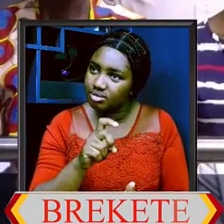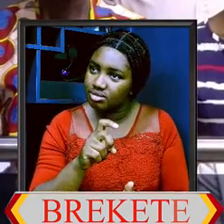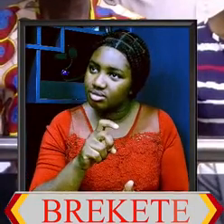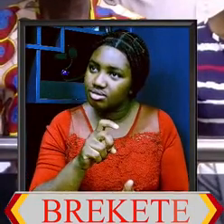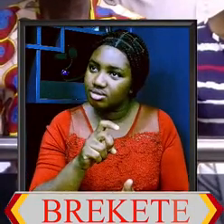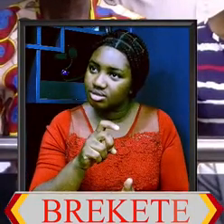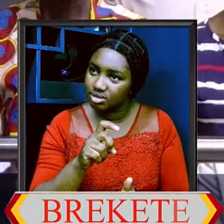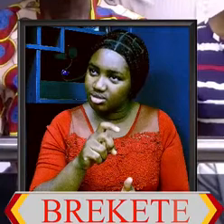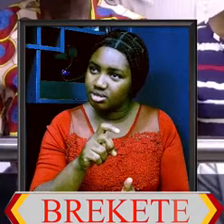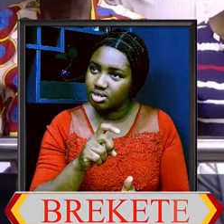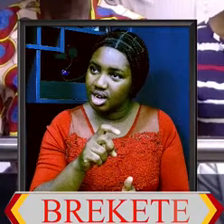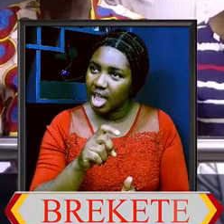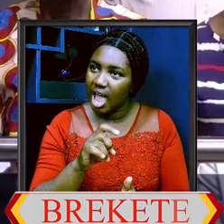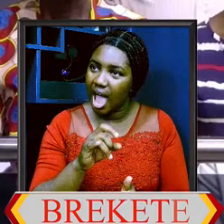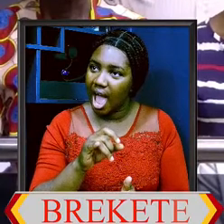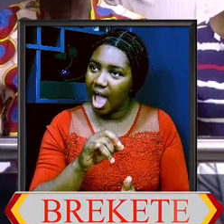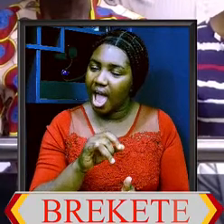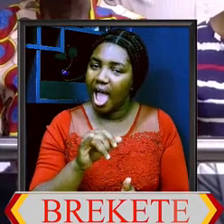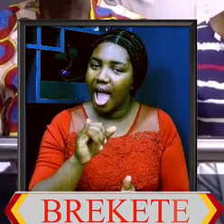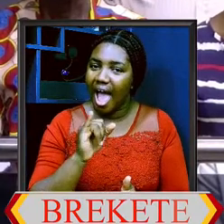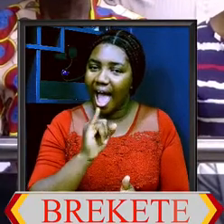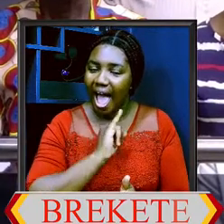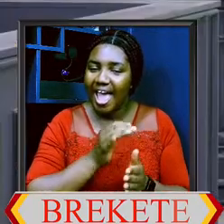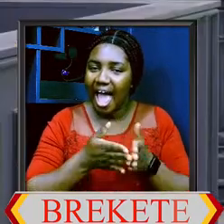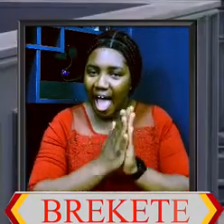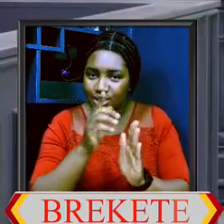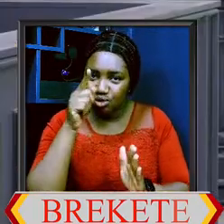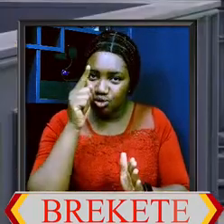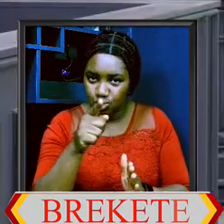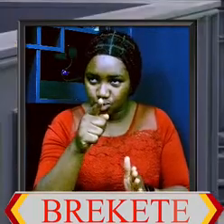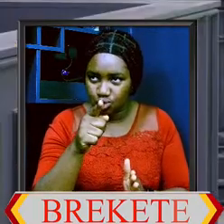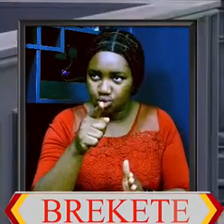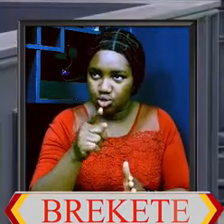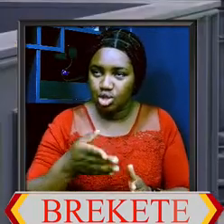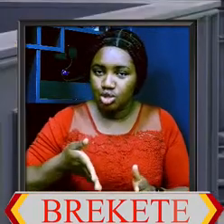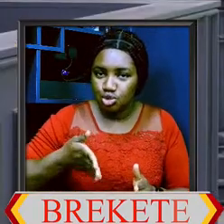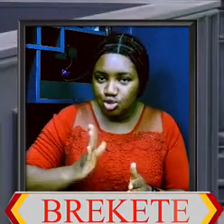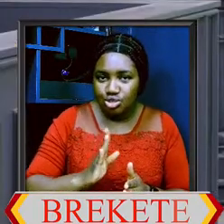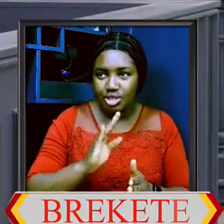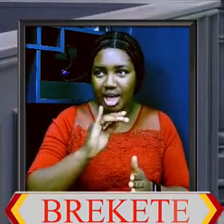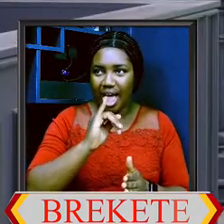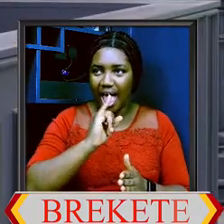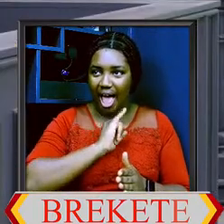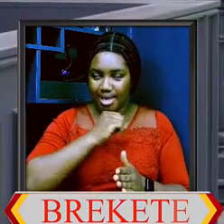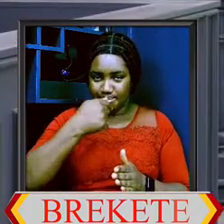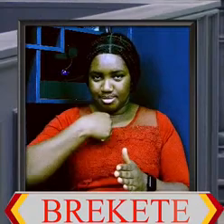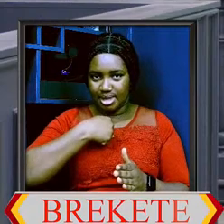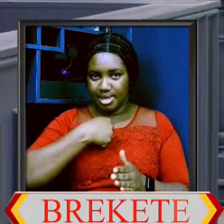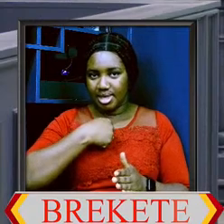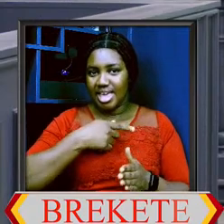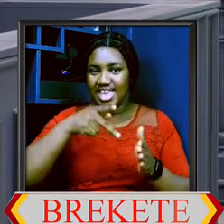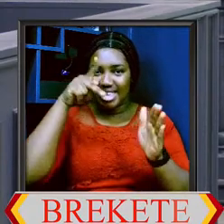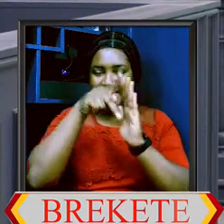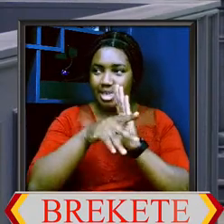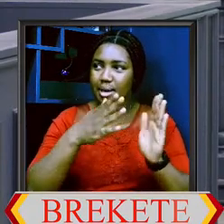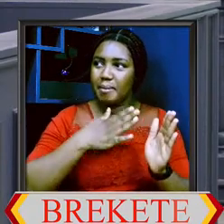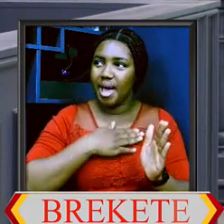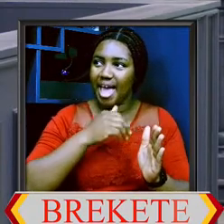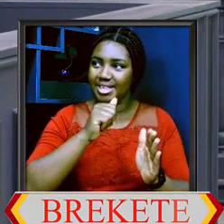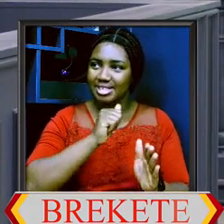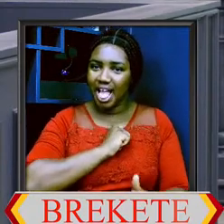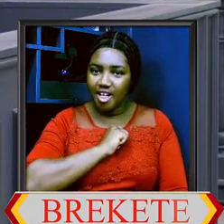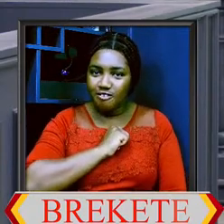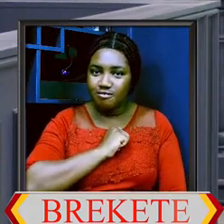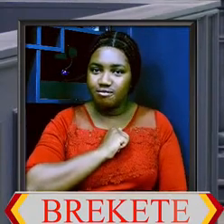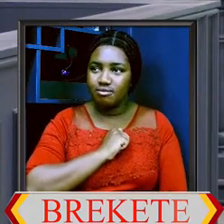K your I I I'm asking you should me kill